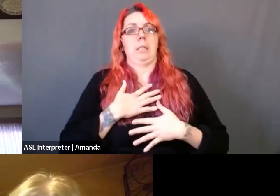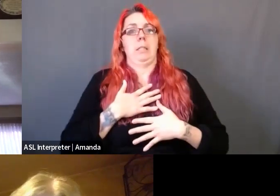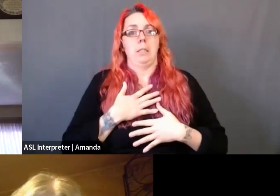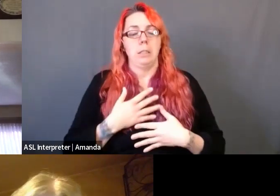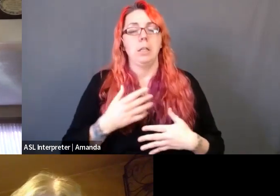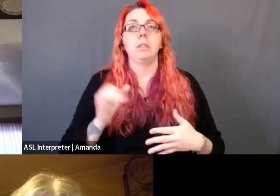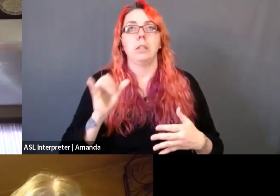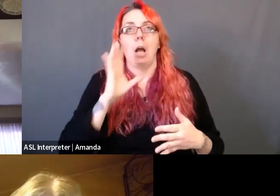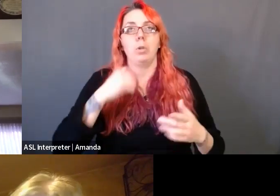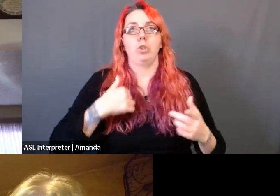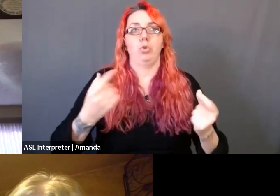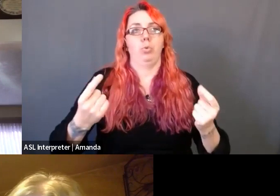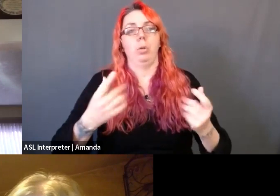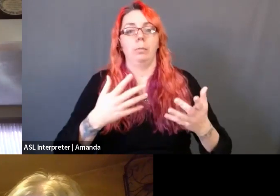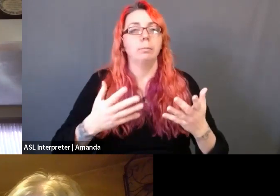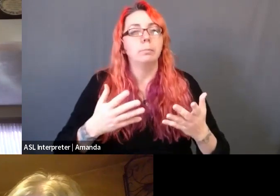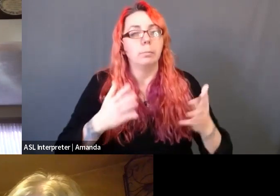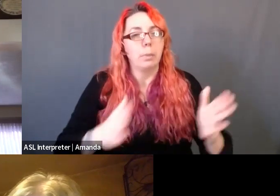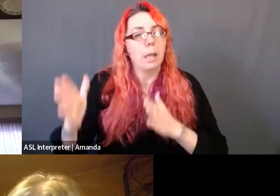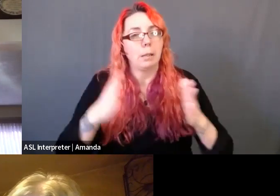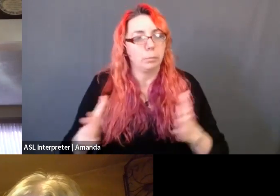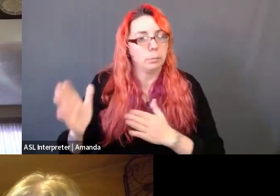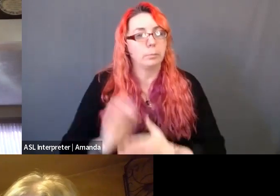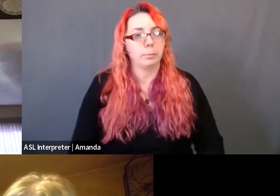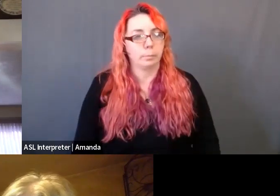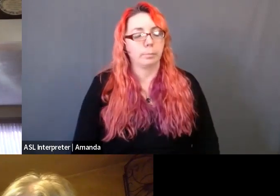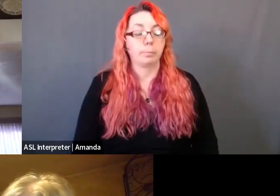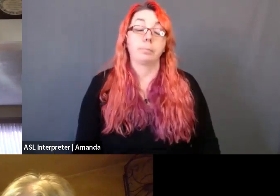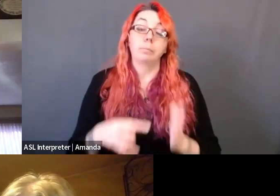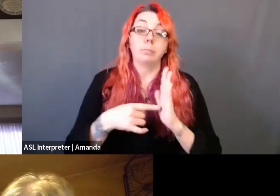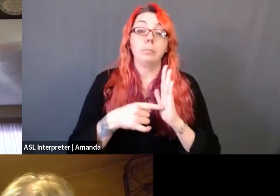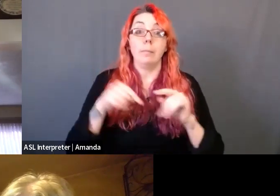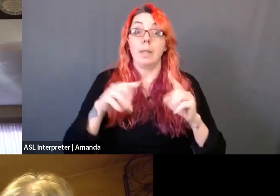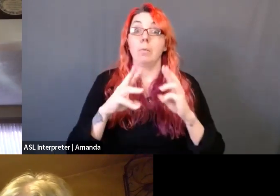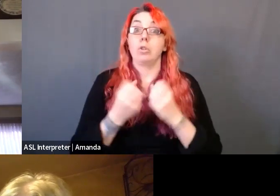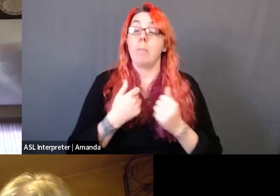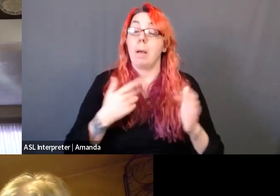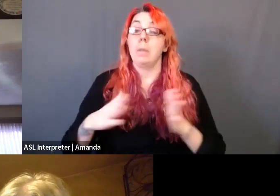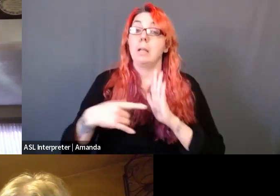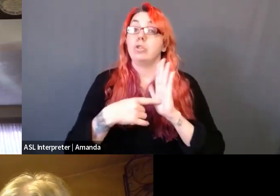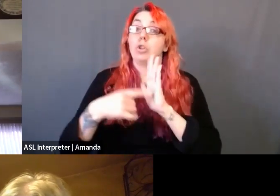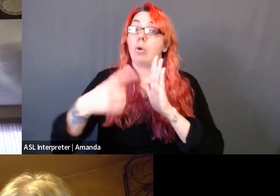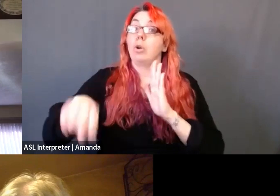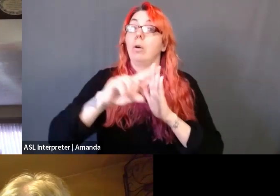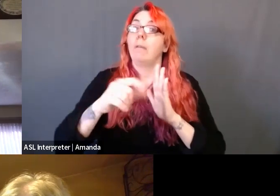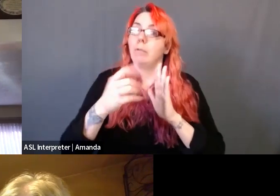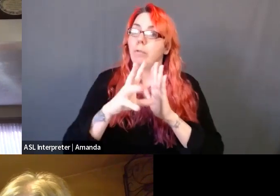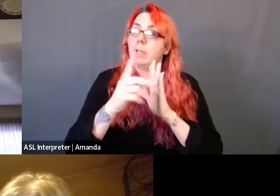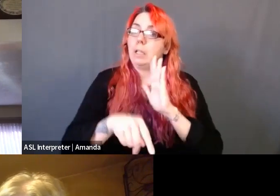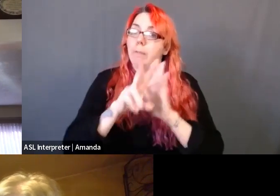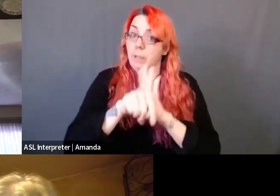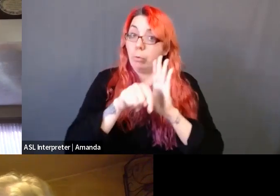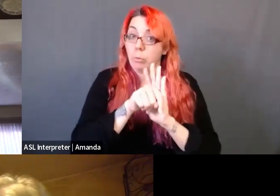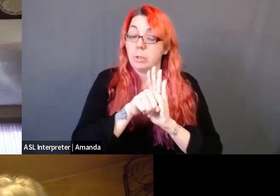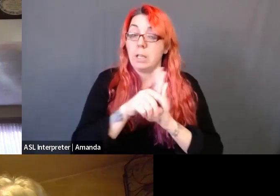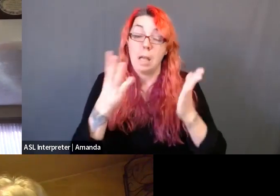example, I'm going to be showing a couple of videos that might land in you in certain ways. So I would say, unfortunately, we have to do that to have the